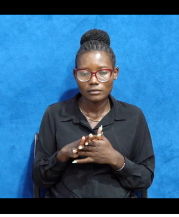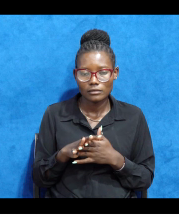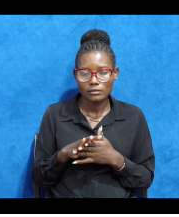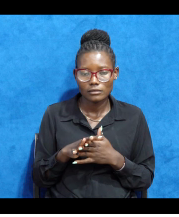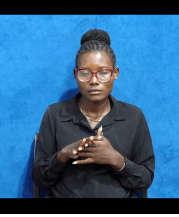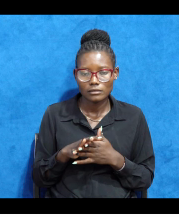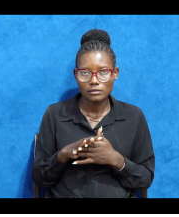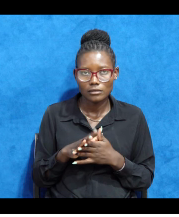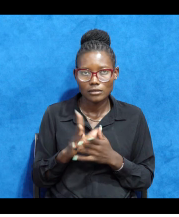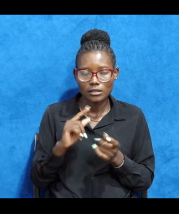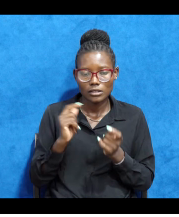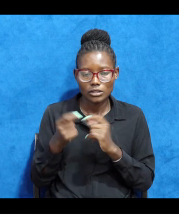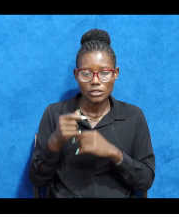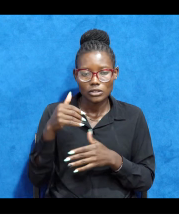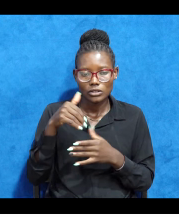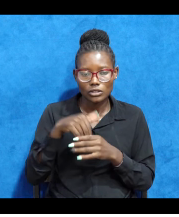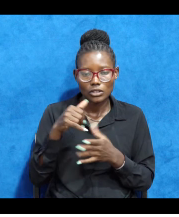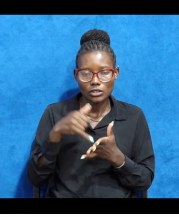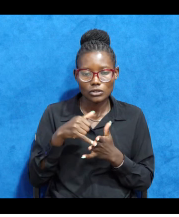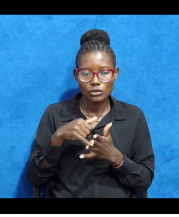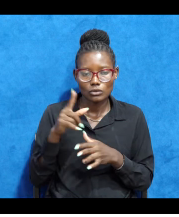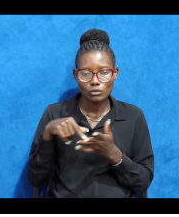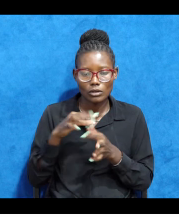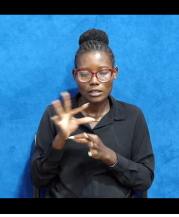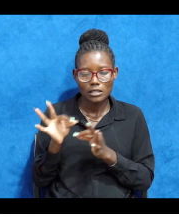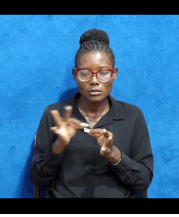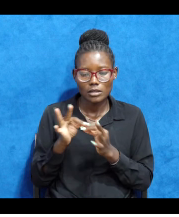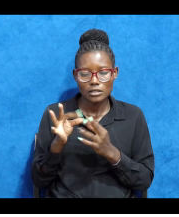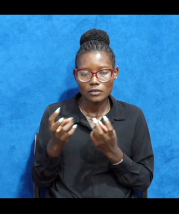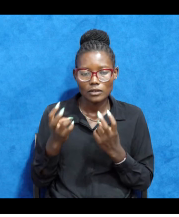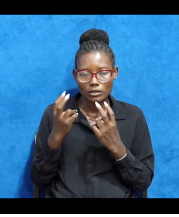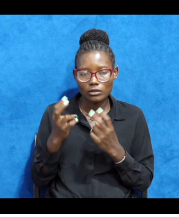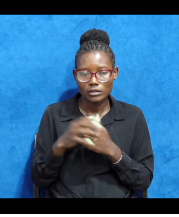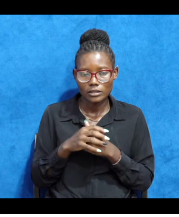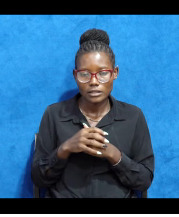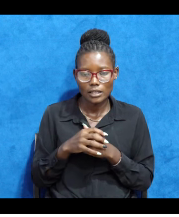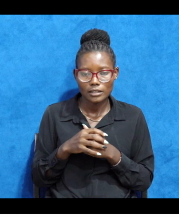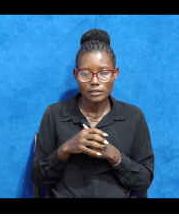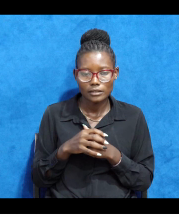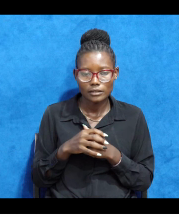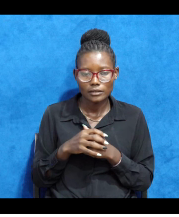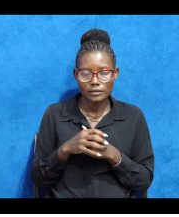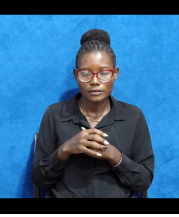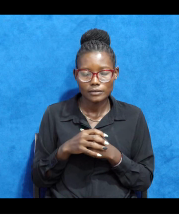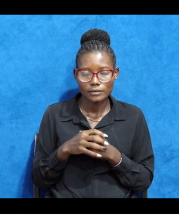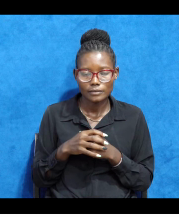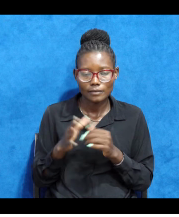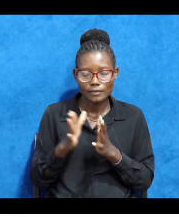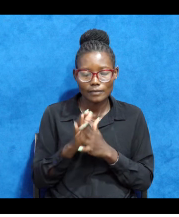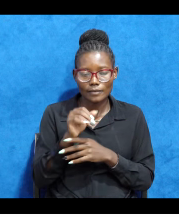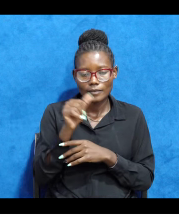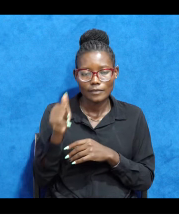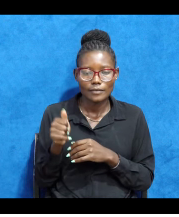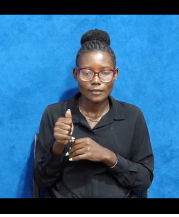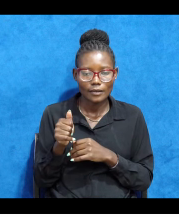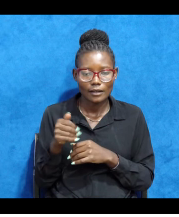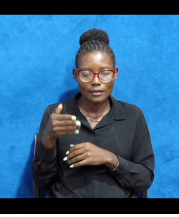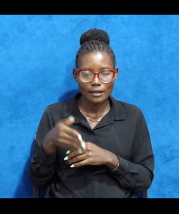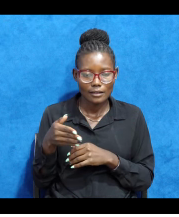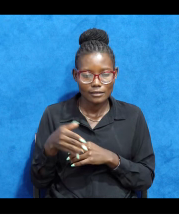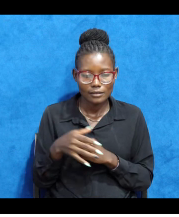going up from the floor up to like the mid-thigh position. These do focus particularly on pulls. However, there are